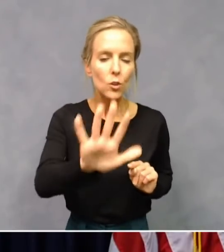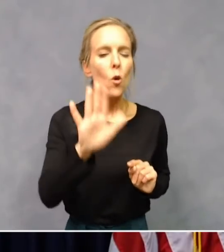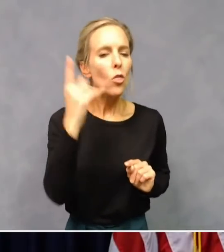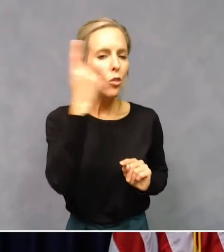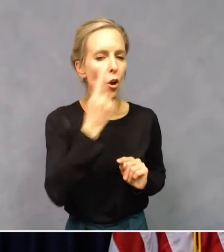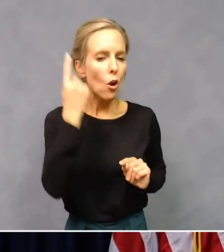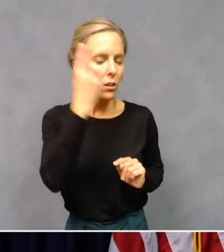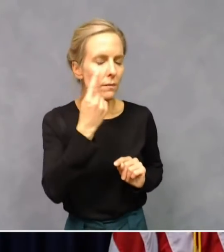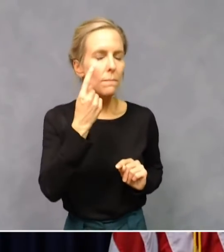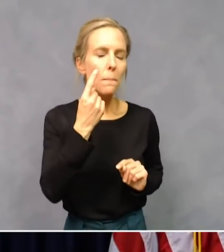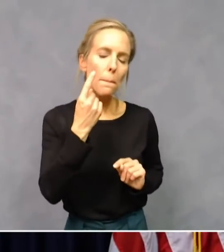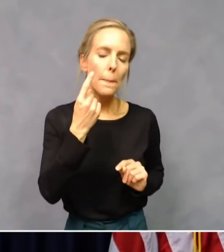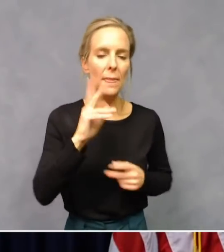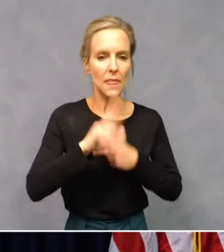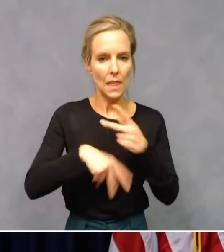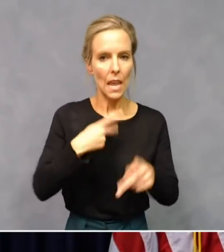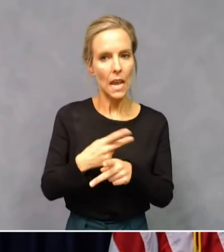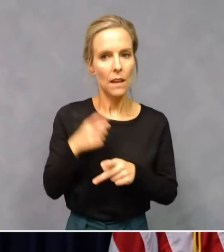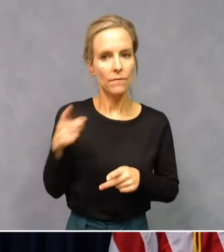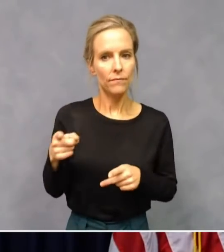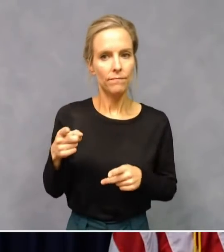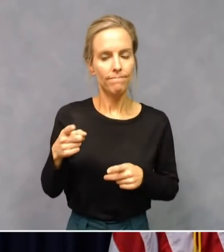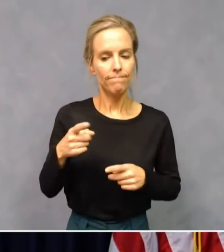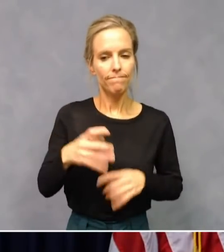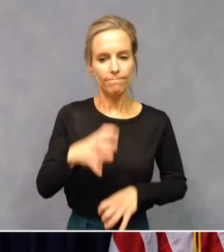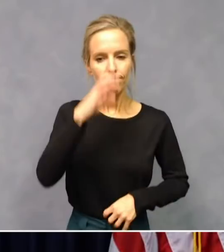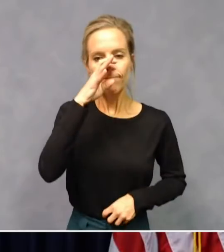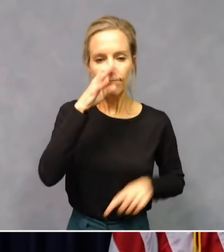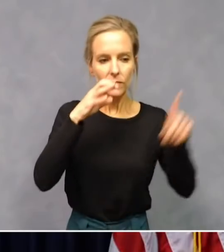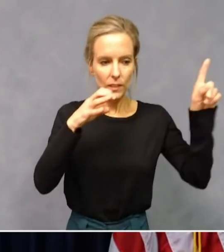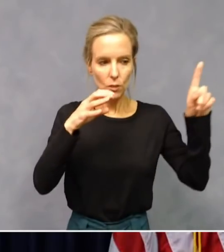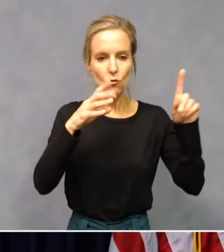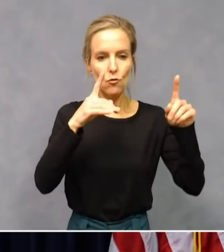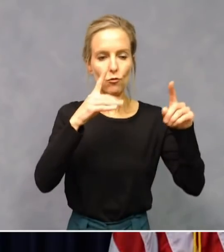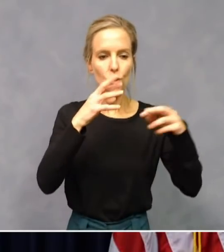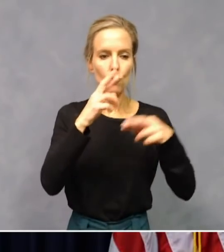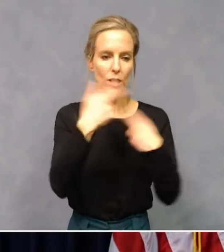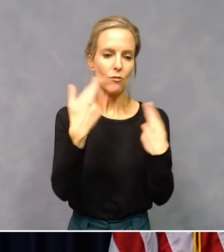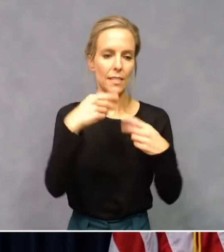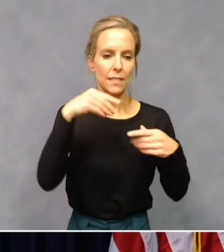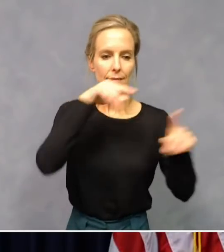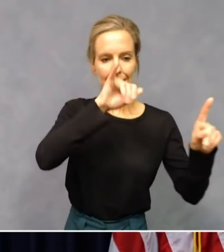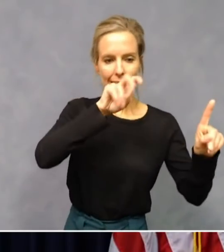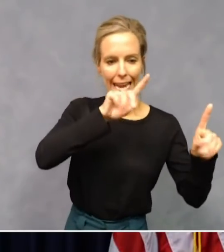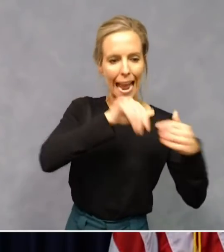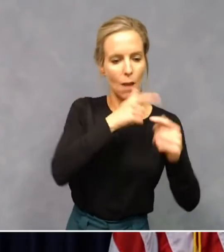that kind of reeling in of restrictions in Indiana and any sort of impact it might have on Kentucky.